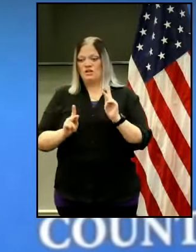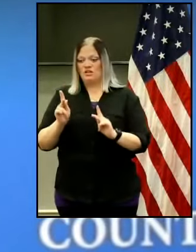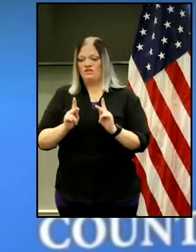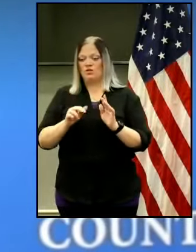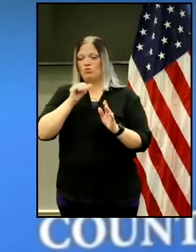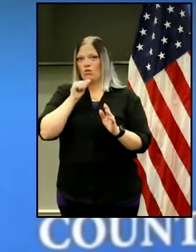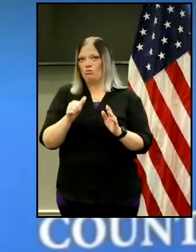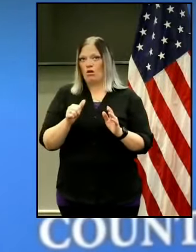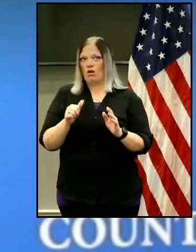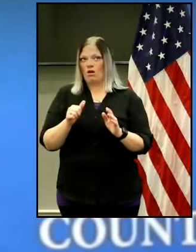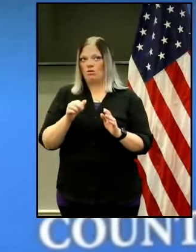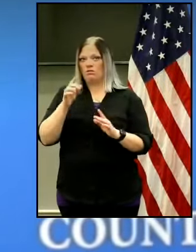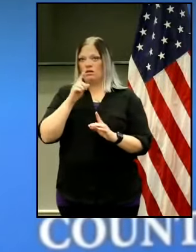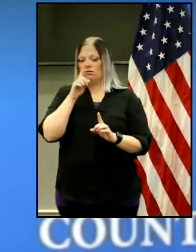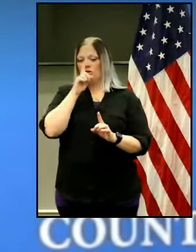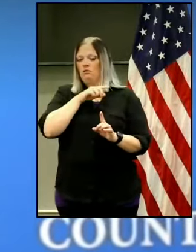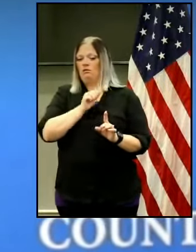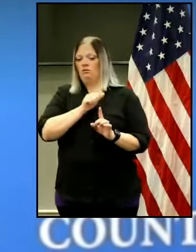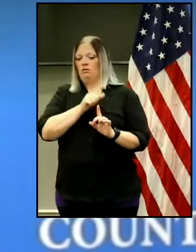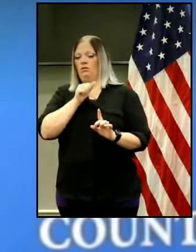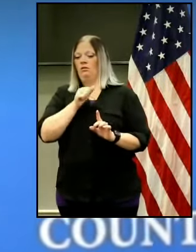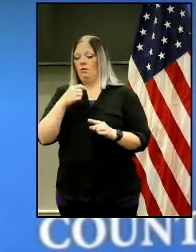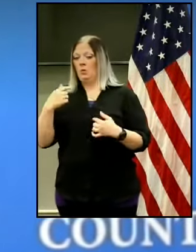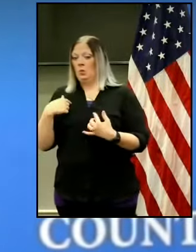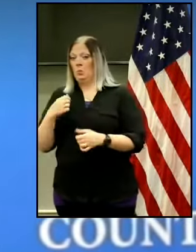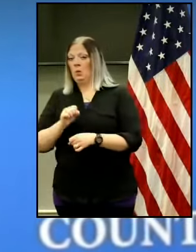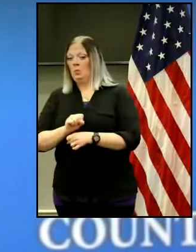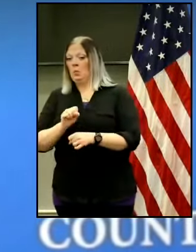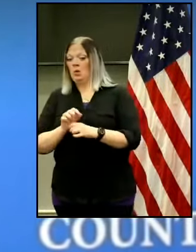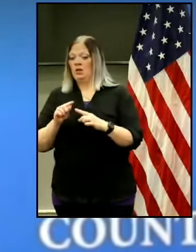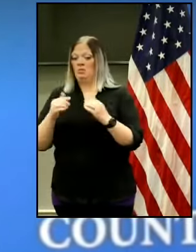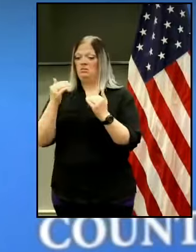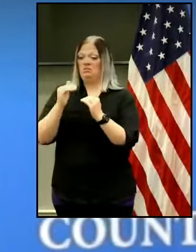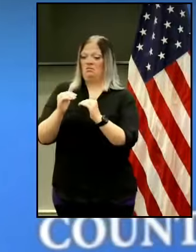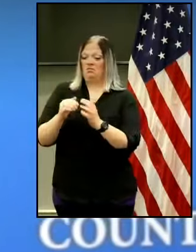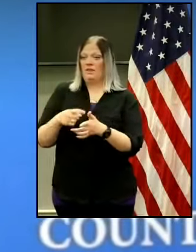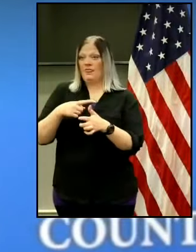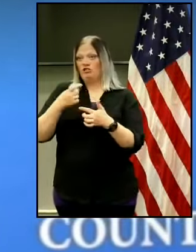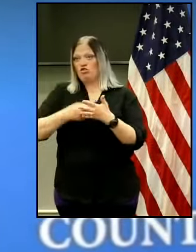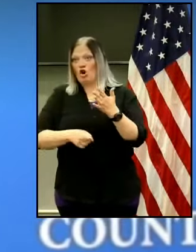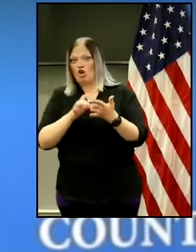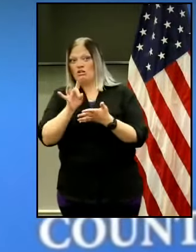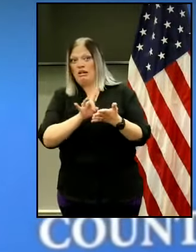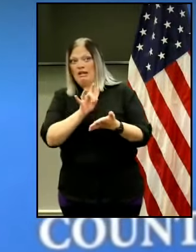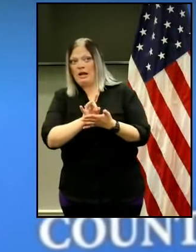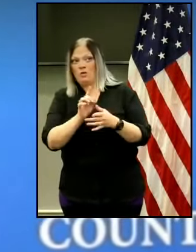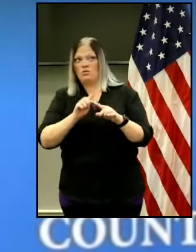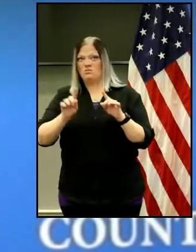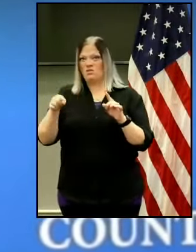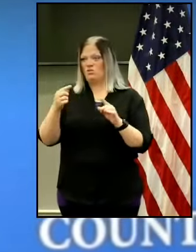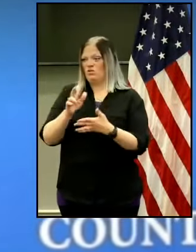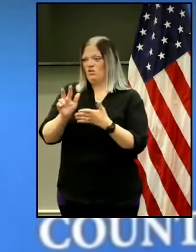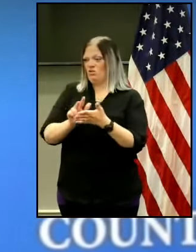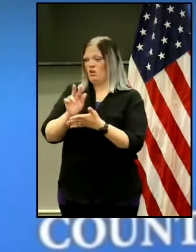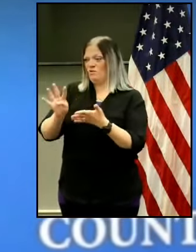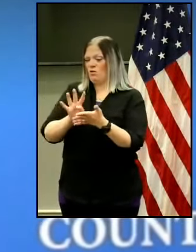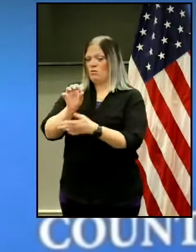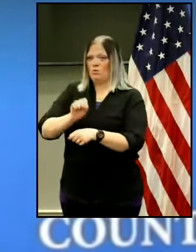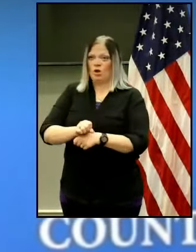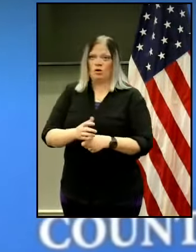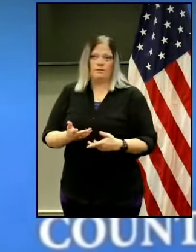not defrauding the public by saying they're working, doing limited work, charging for 8 hours a day, but only doing 3-4 hours of